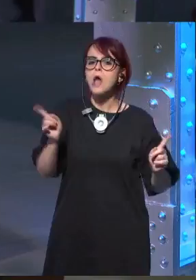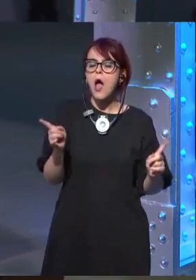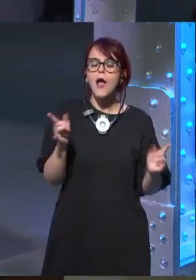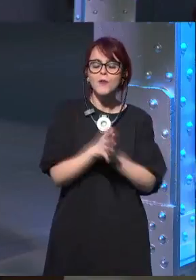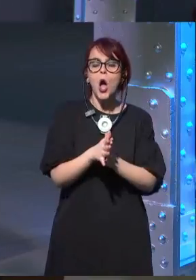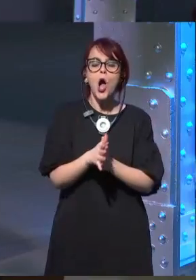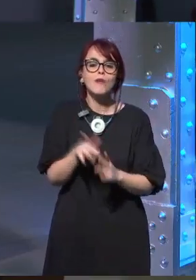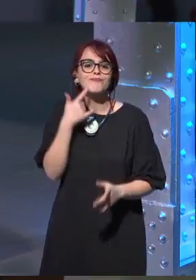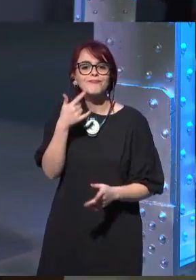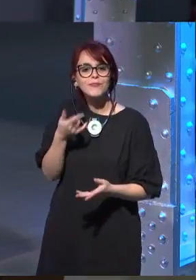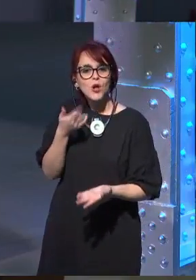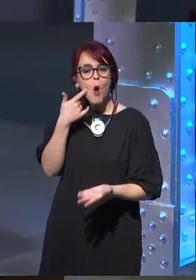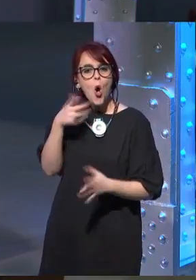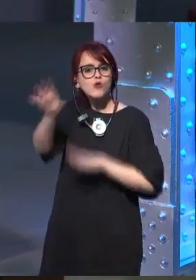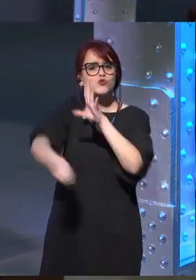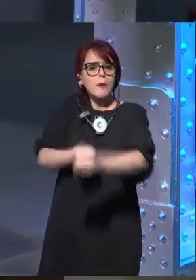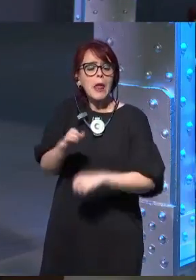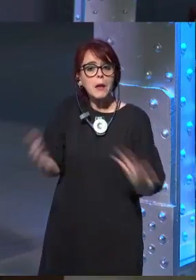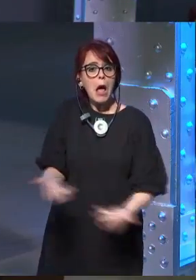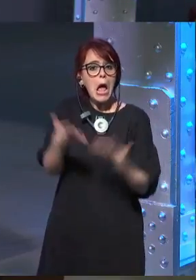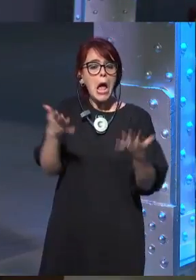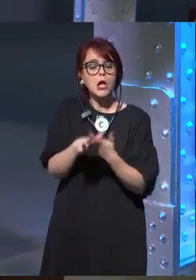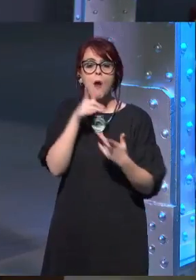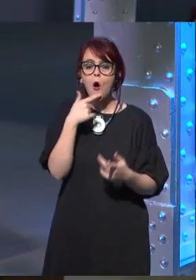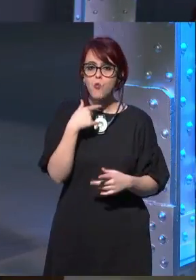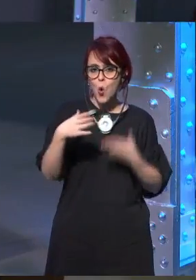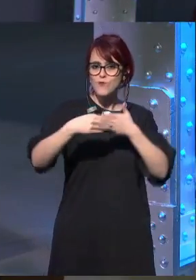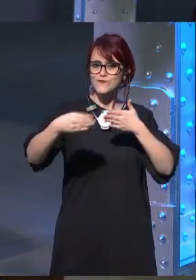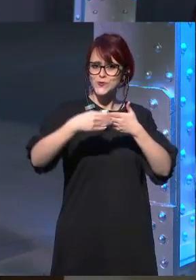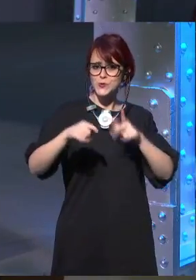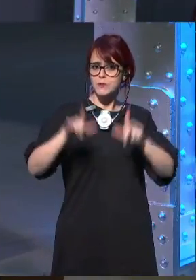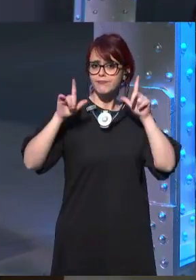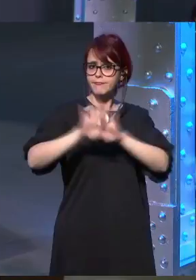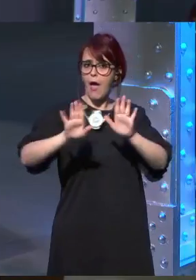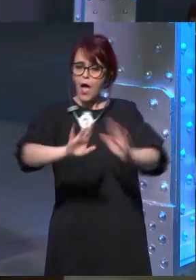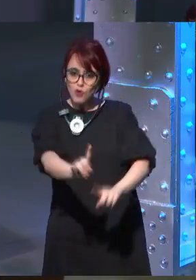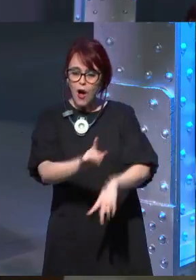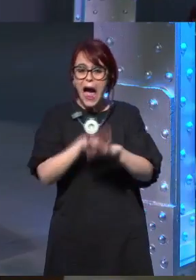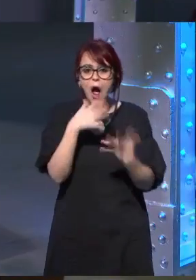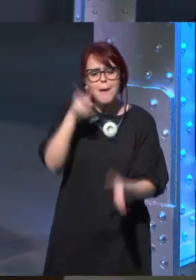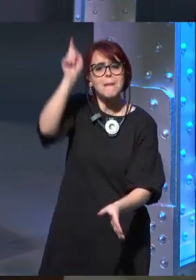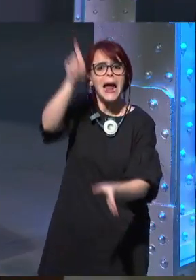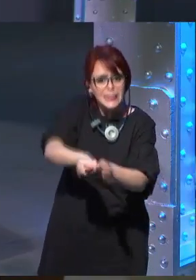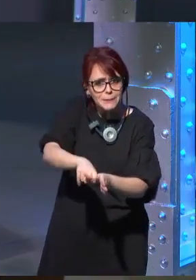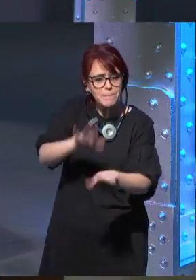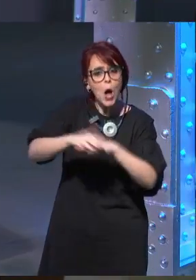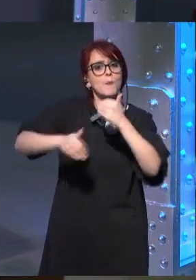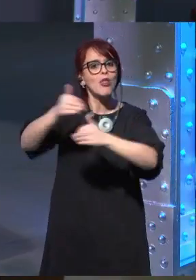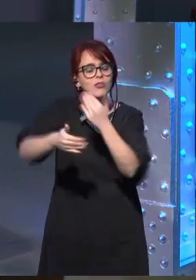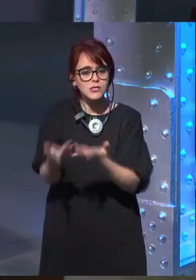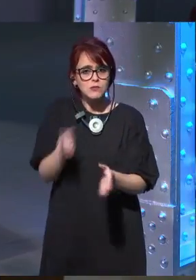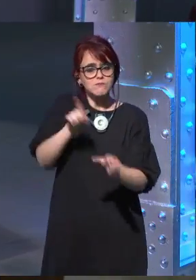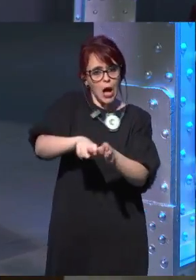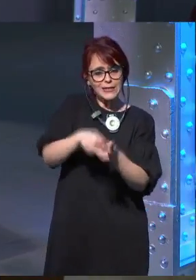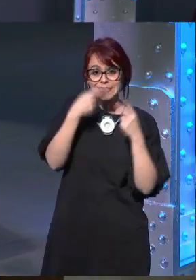anymore. You're not just a curator. You are actually active in the process. Right? That last question is really